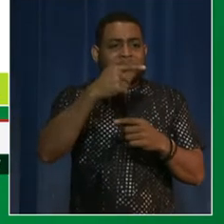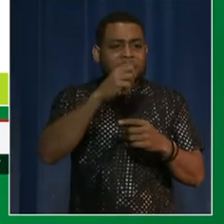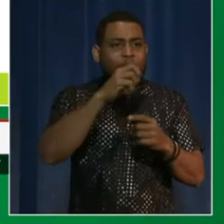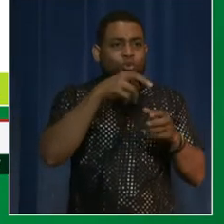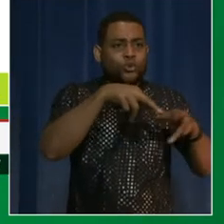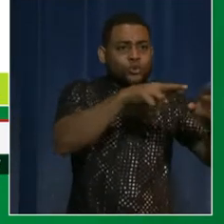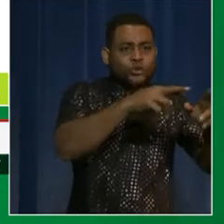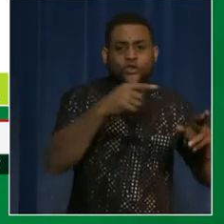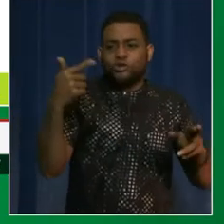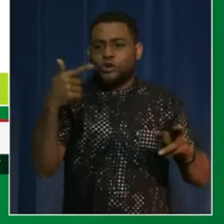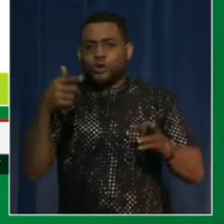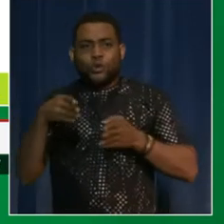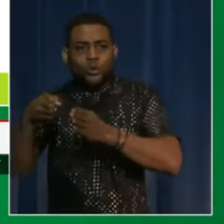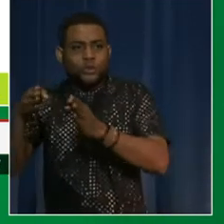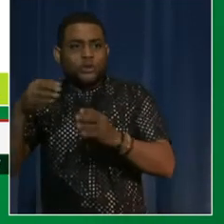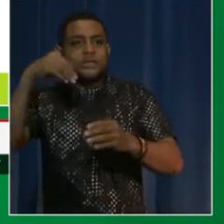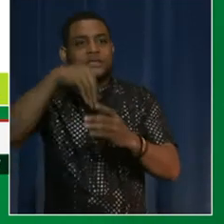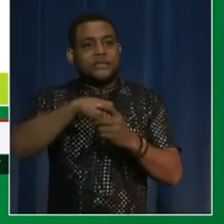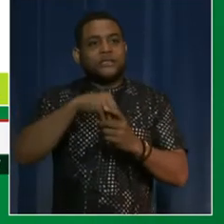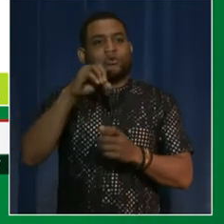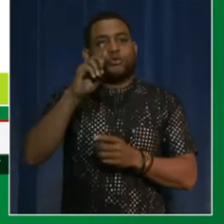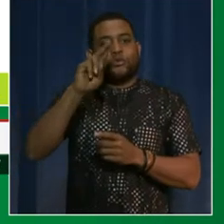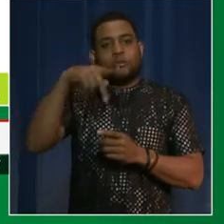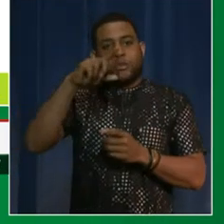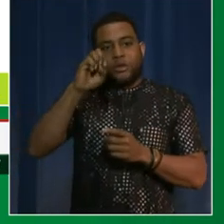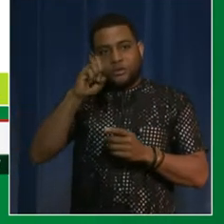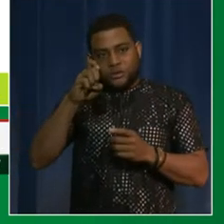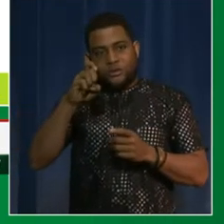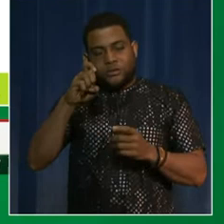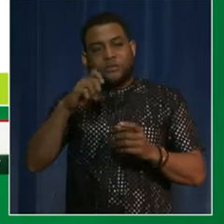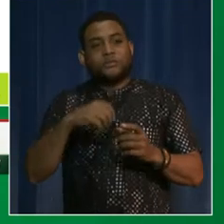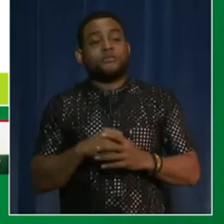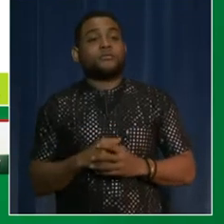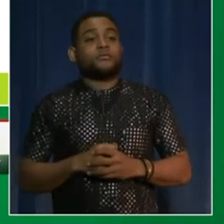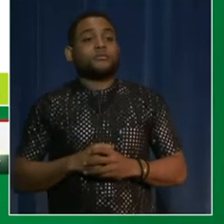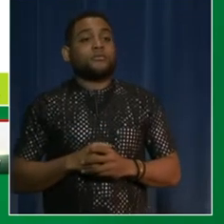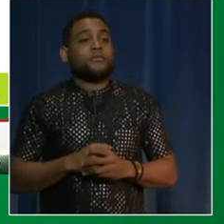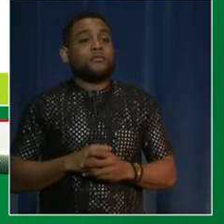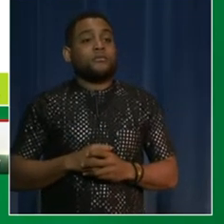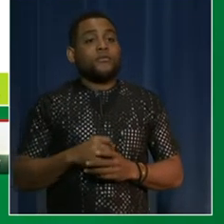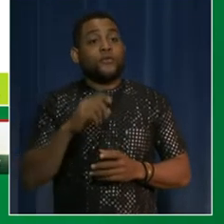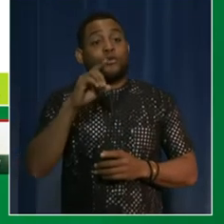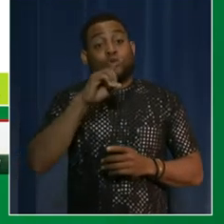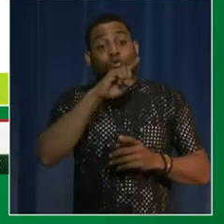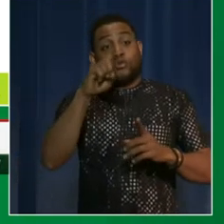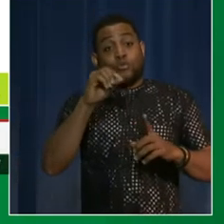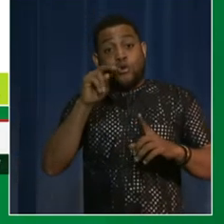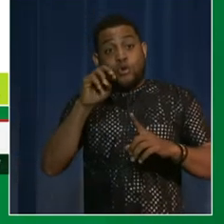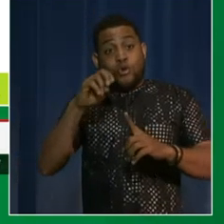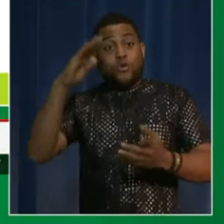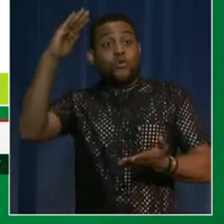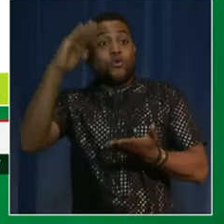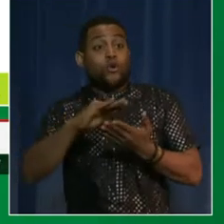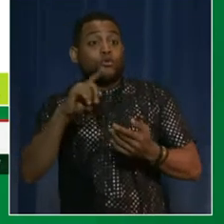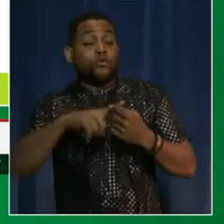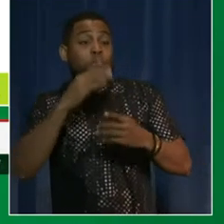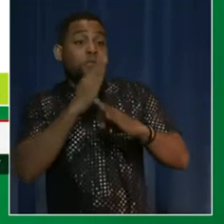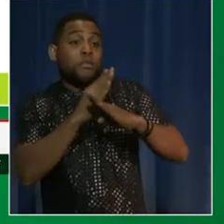neighborhood. It's currently zoned RA1, which permits low to moderate density development, including